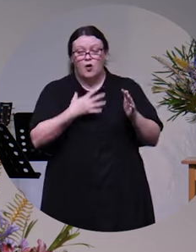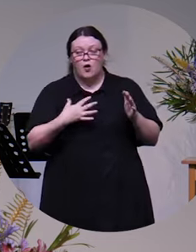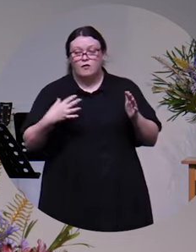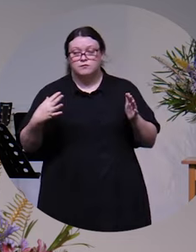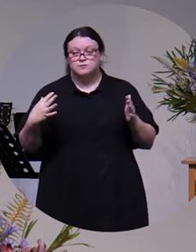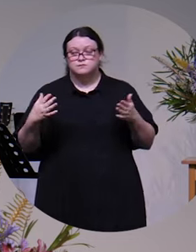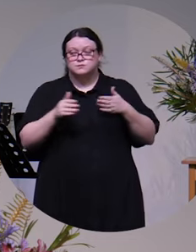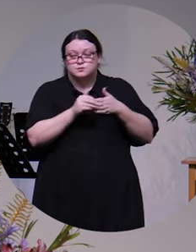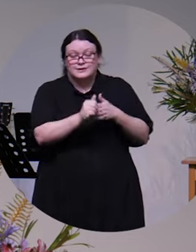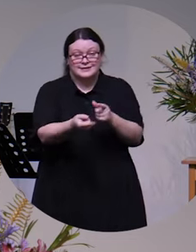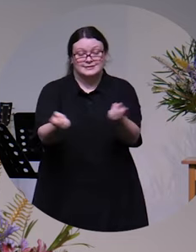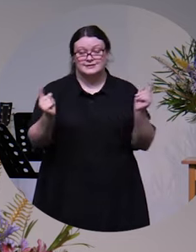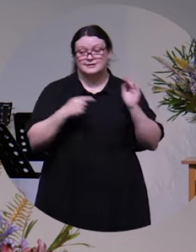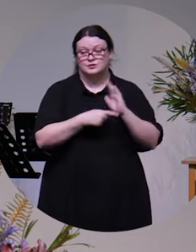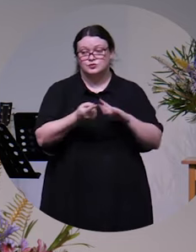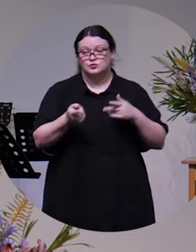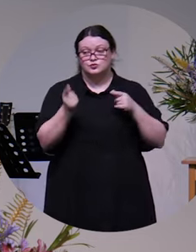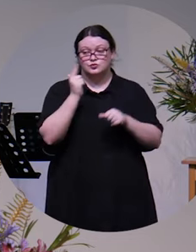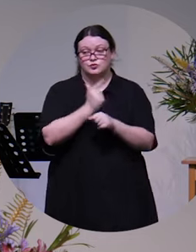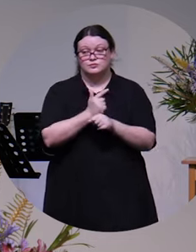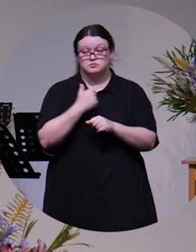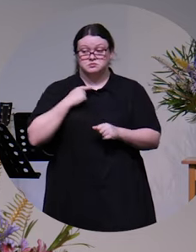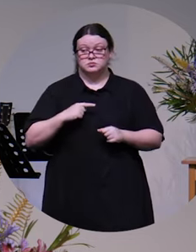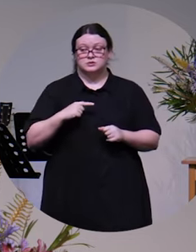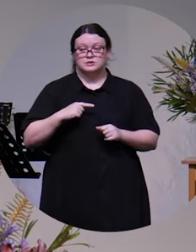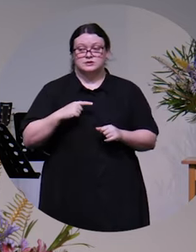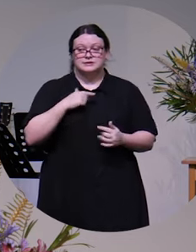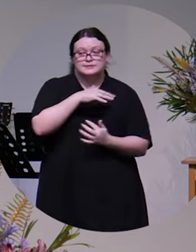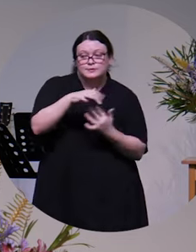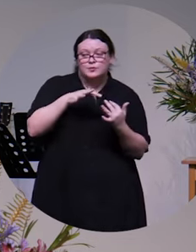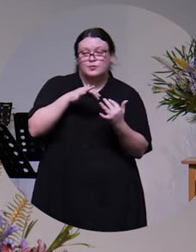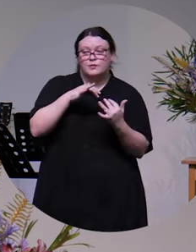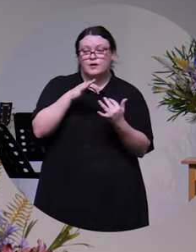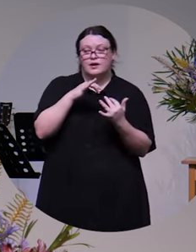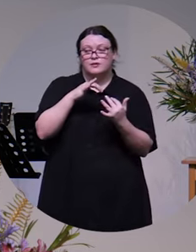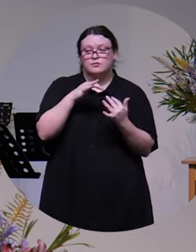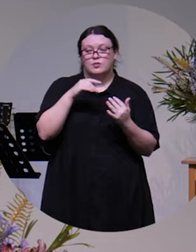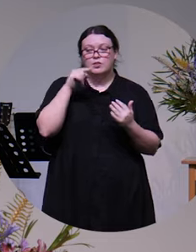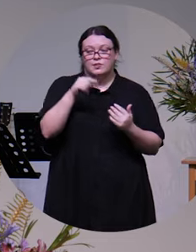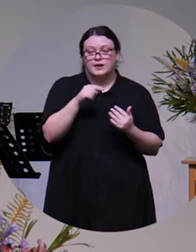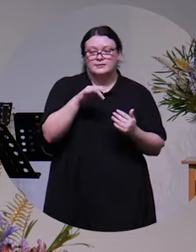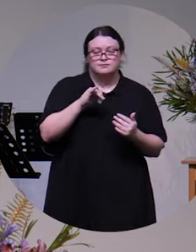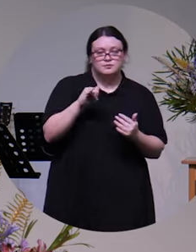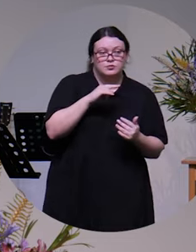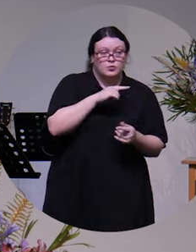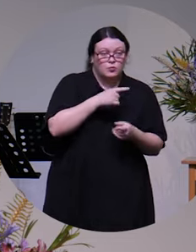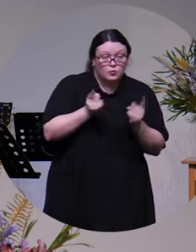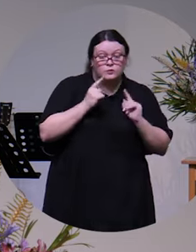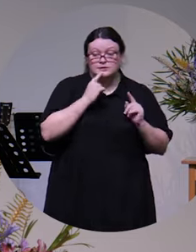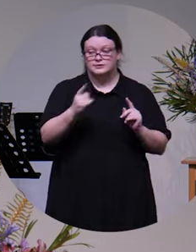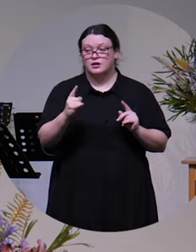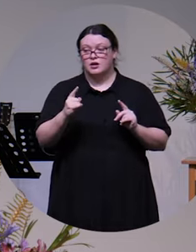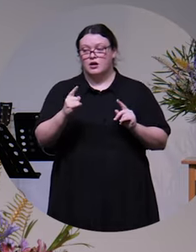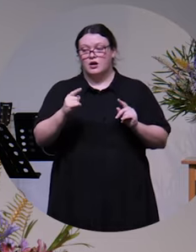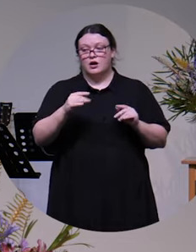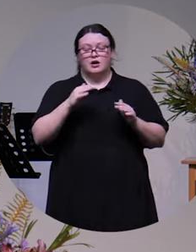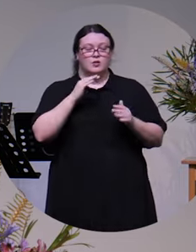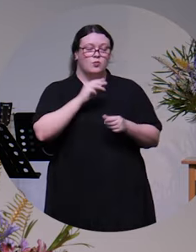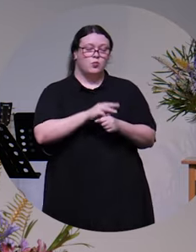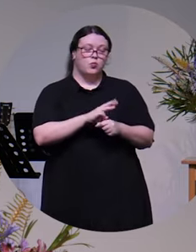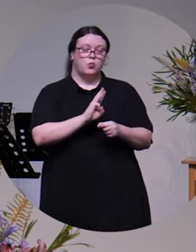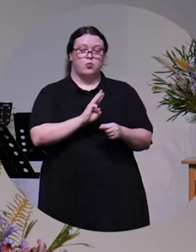a sunrise, a lover's kiss, a baby's birth, meaningful rain after drought, a seed